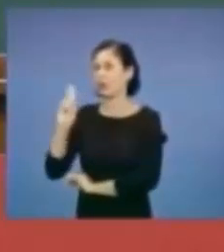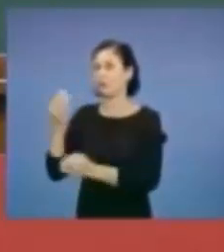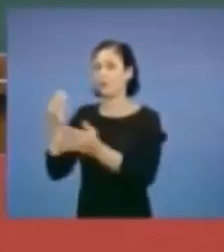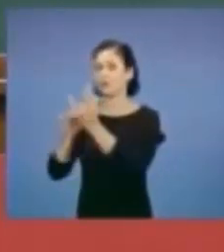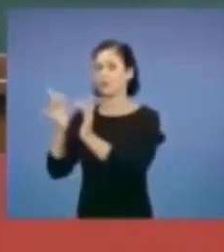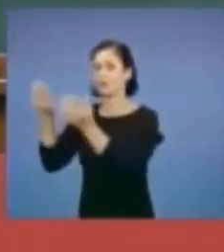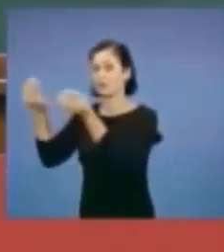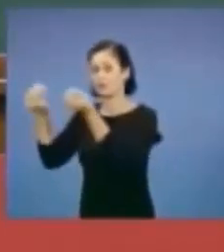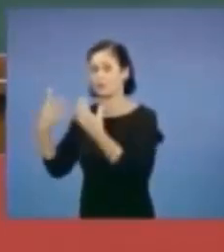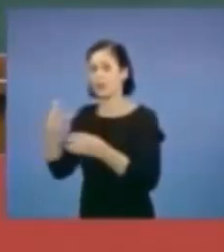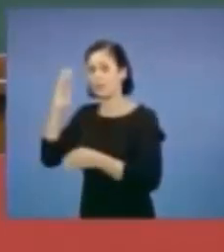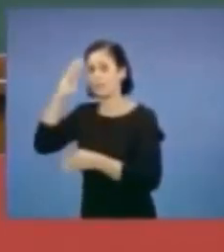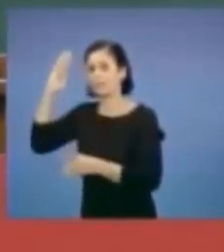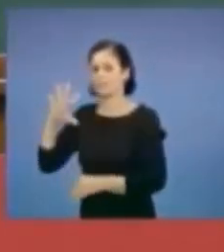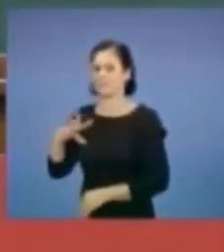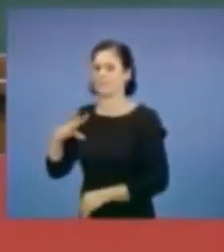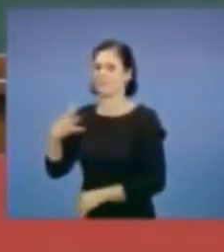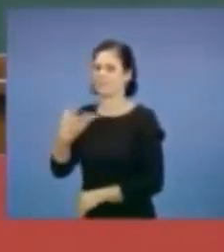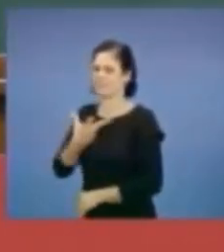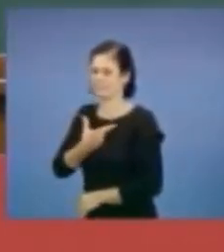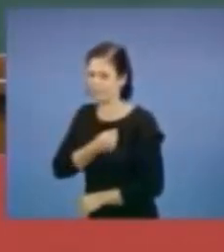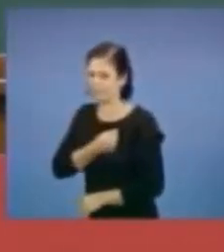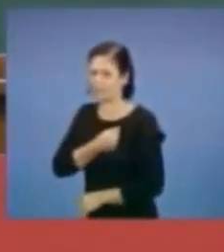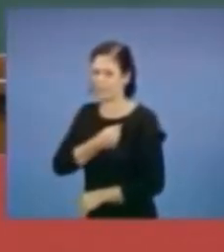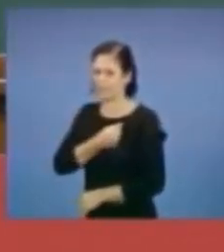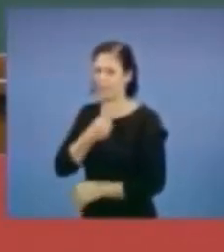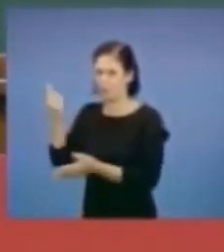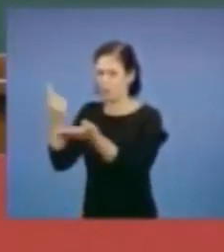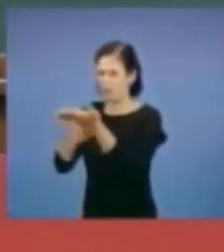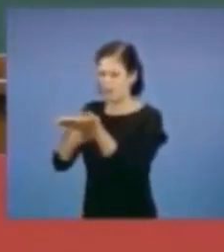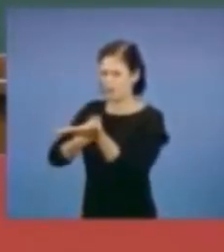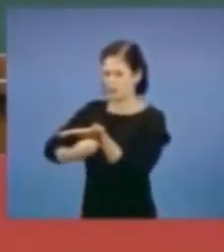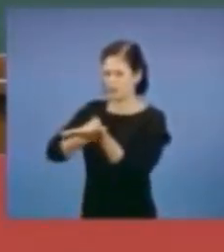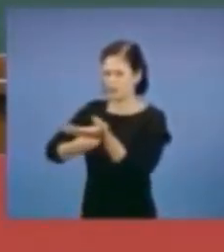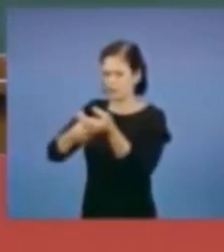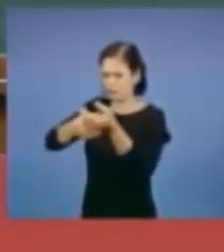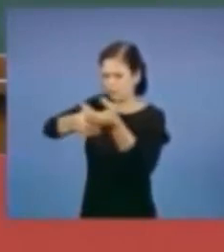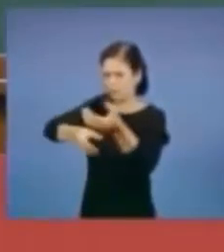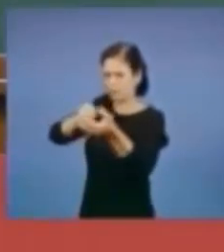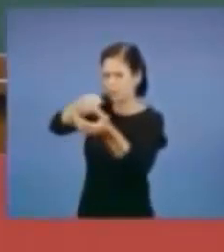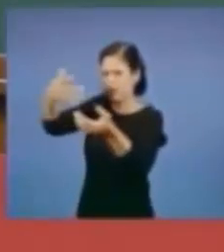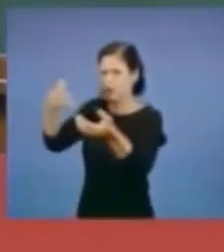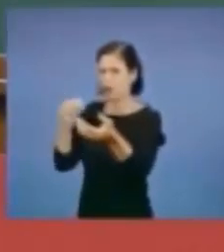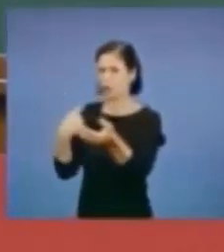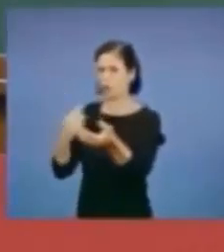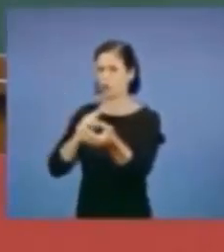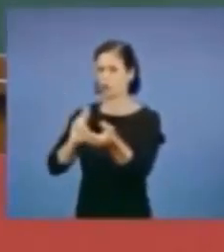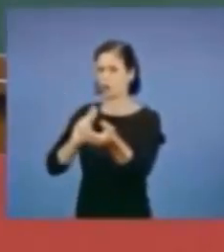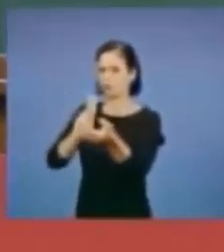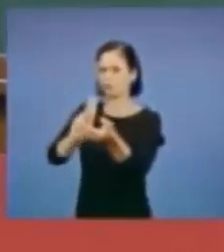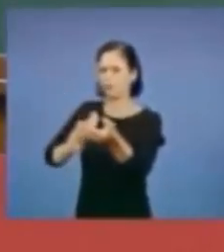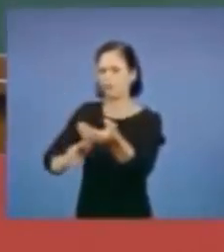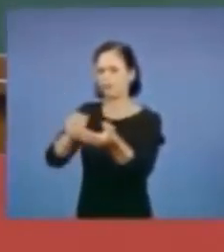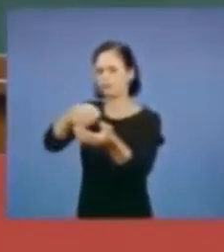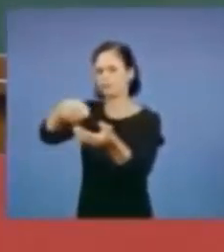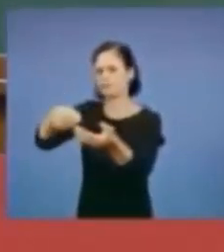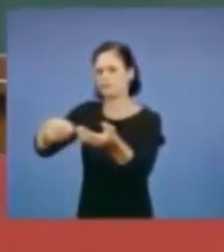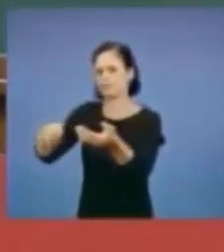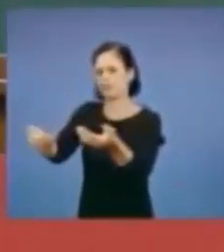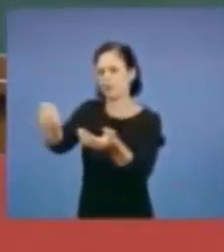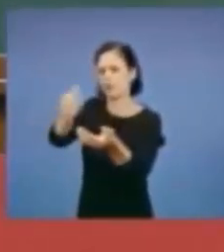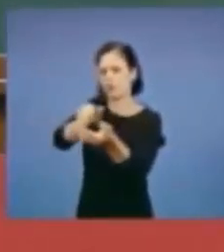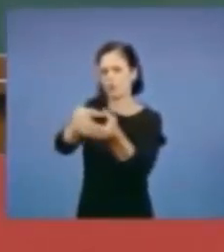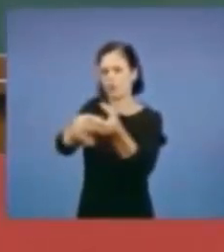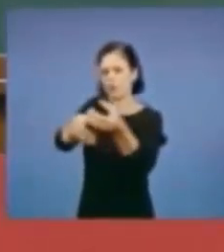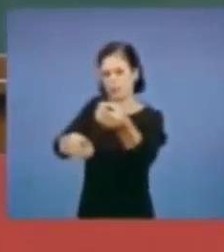like He called that woman for her name, and He wrote our name in the Book of Life through salvation in the Lord Jesus.